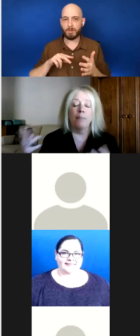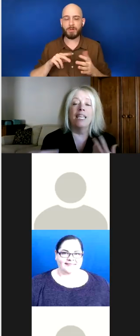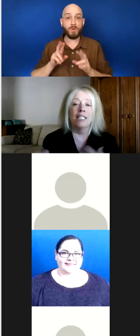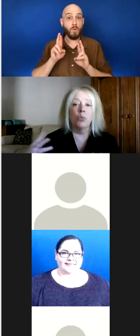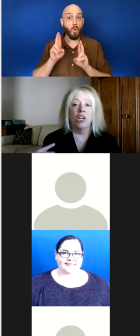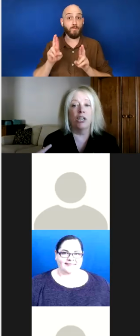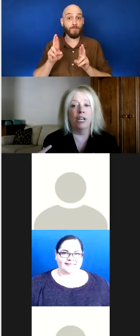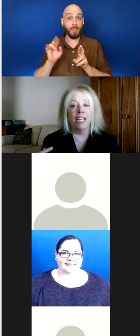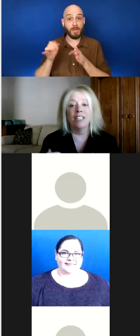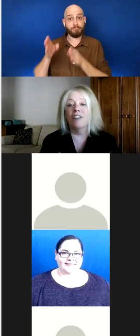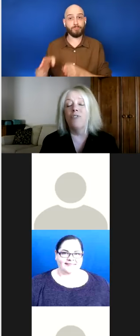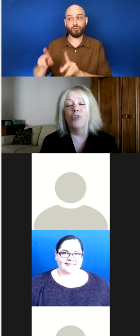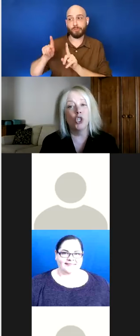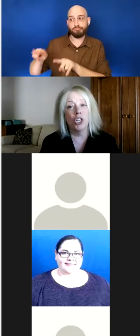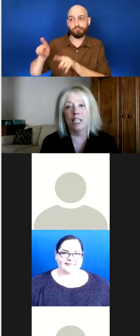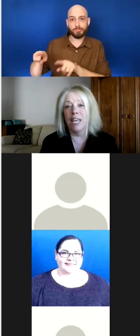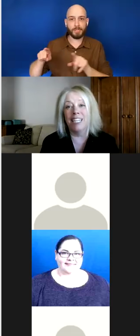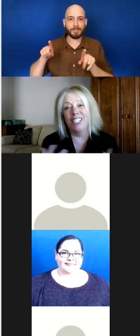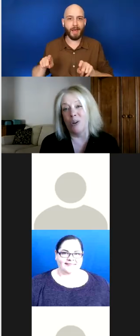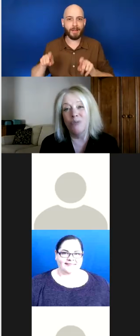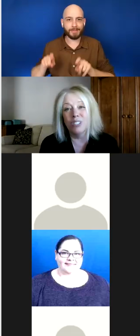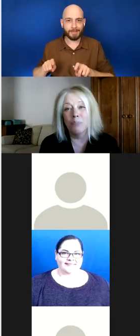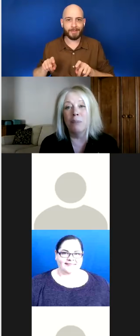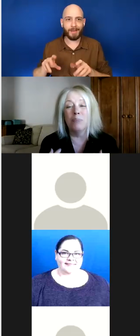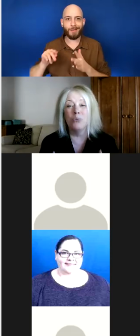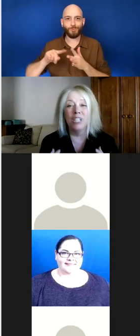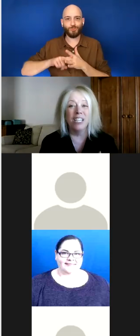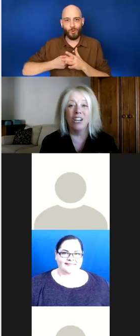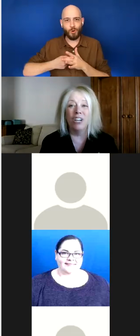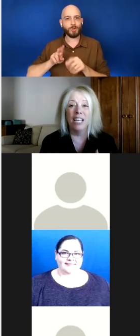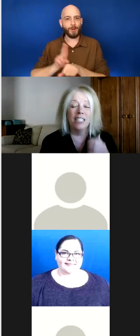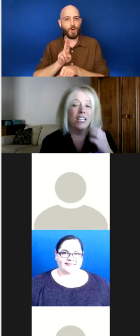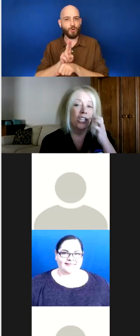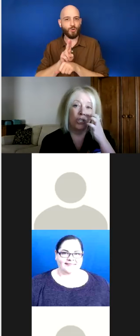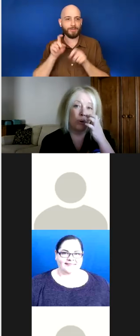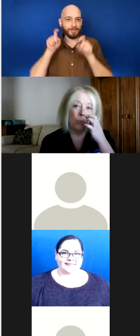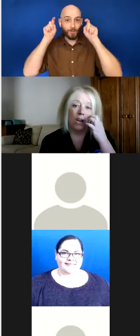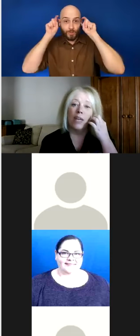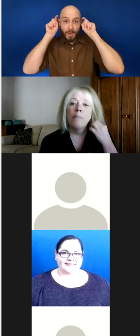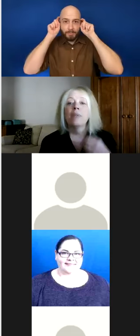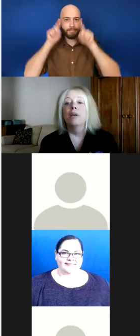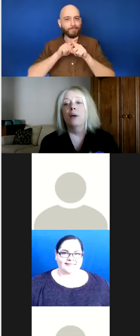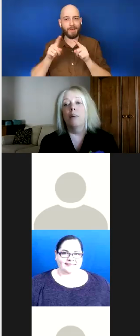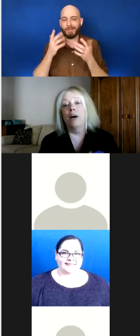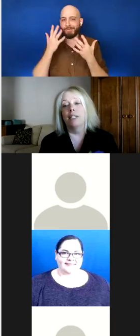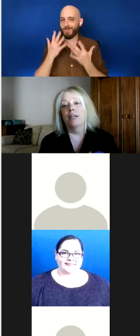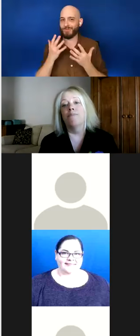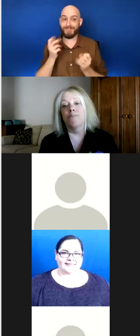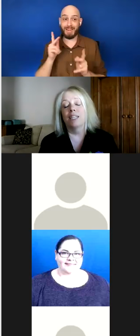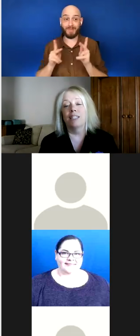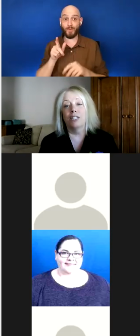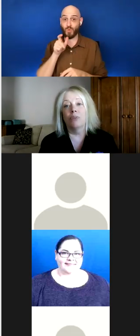and they begin to wear hearing aids. Unfortunately, many don't. Many people who need hearing aids don't wear them.